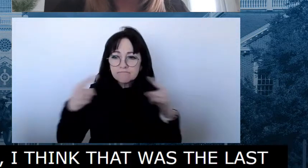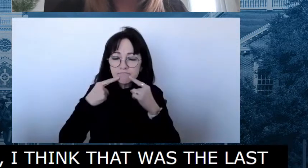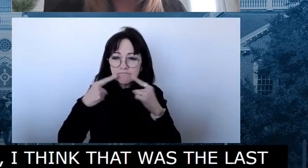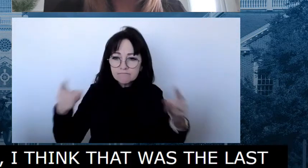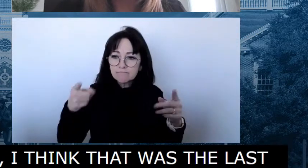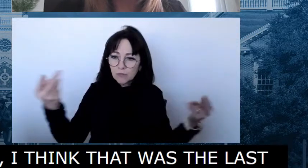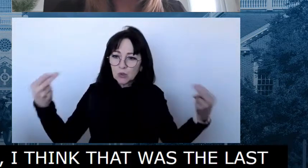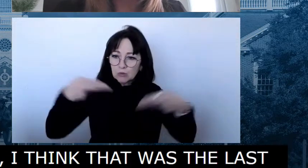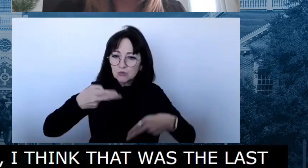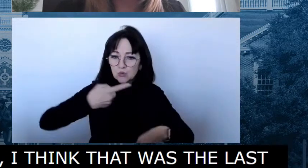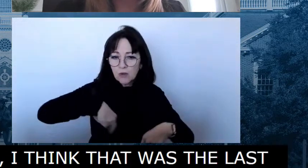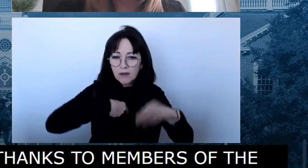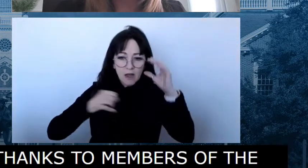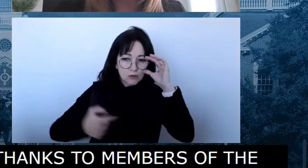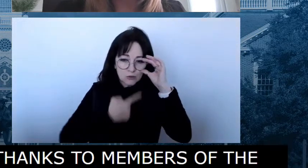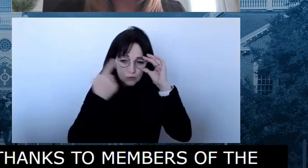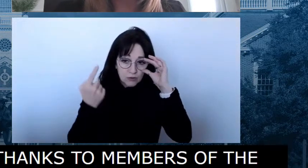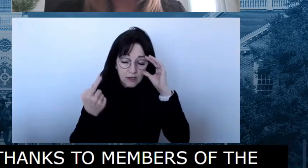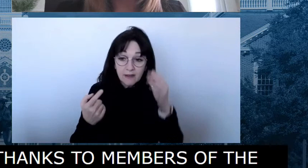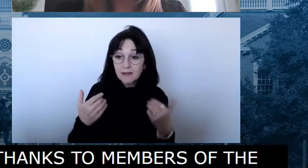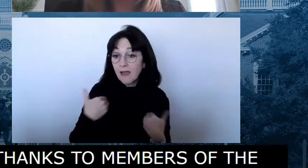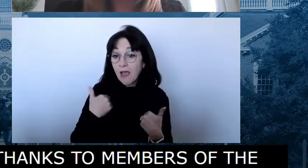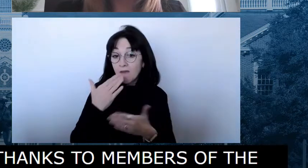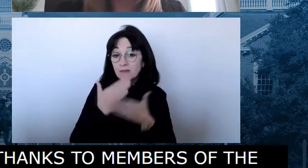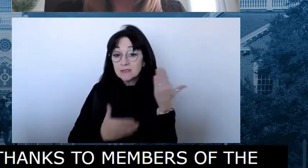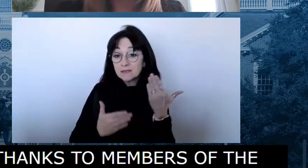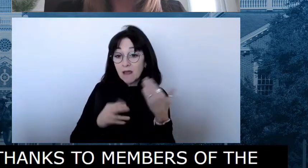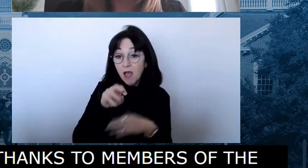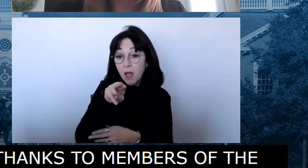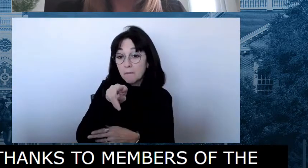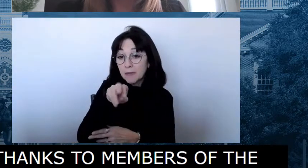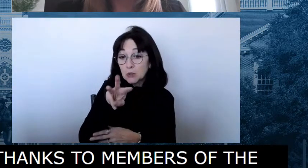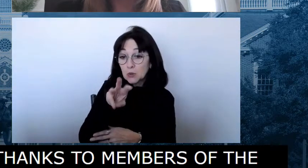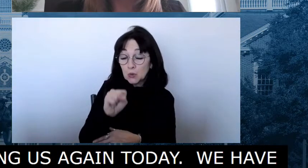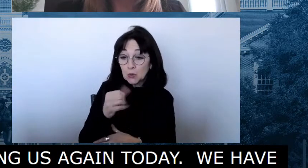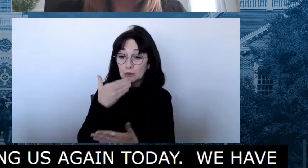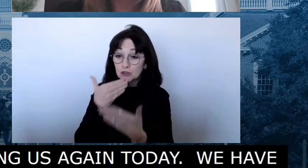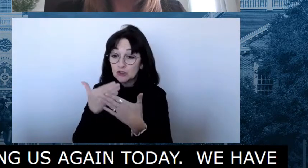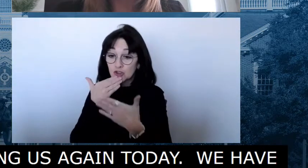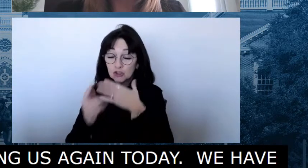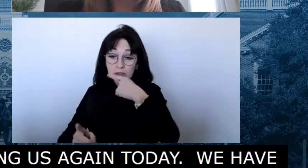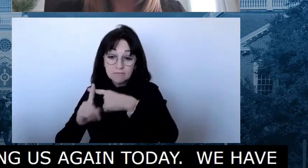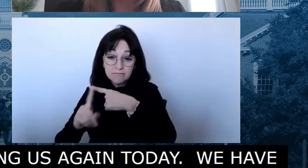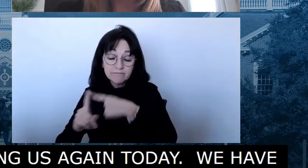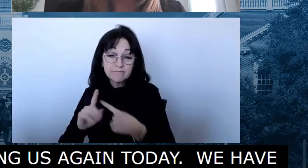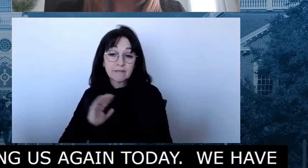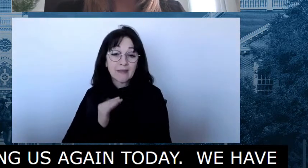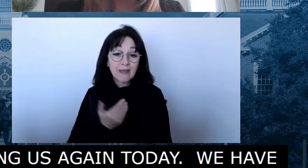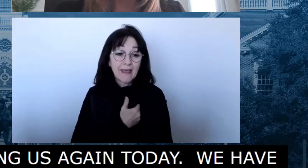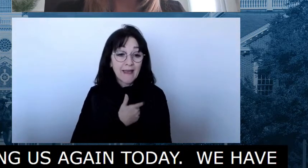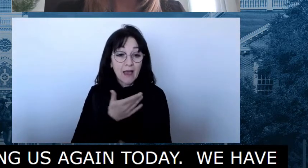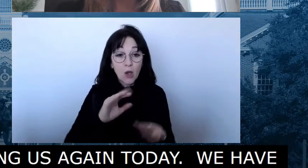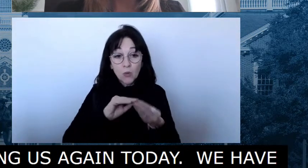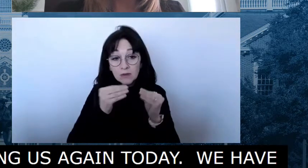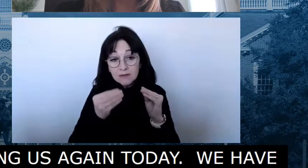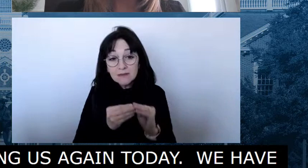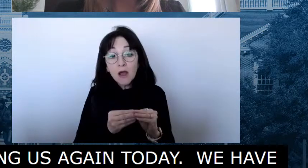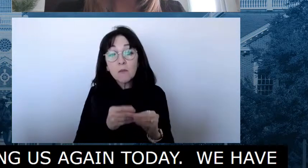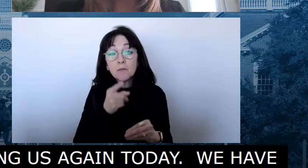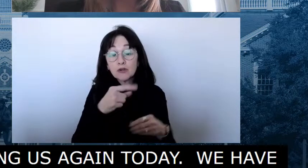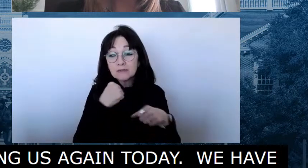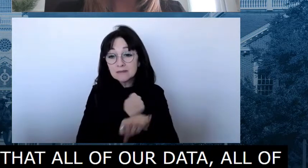today. We have some good news today in that all of our data, all of our indicators about COVID